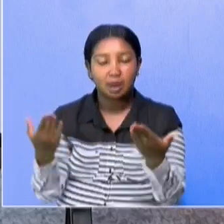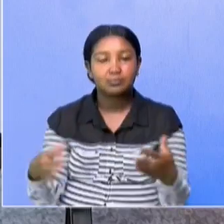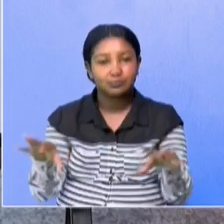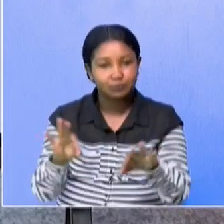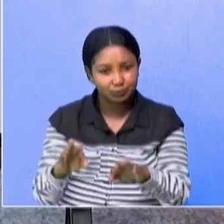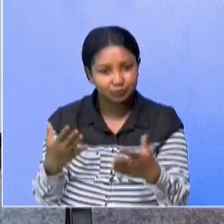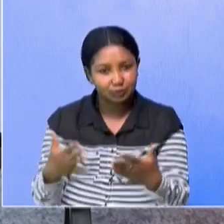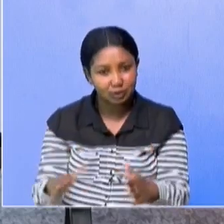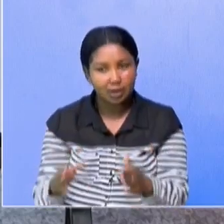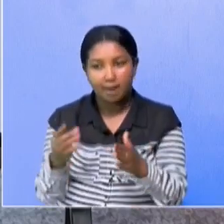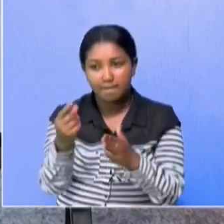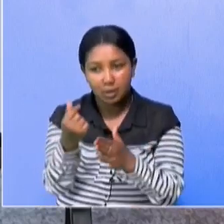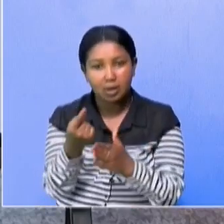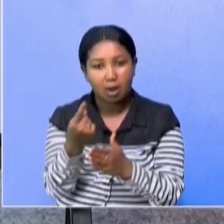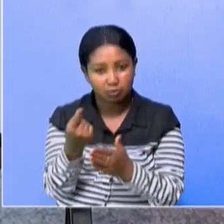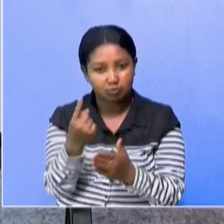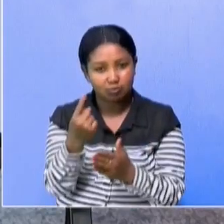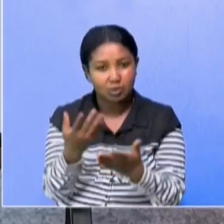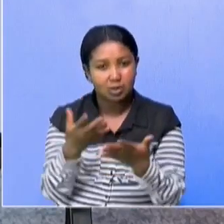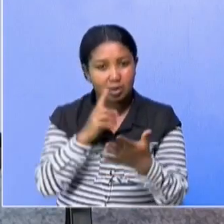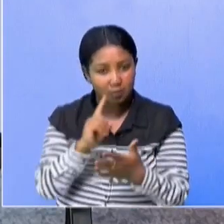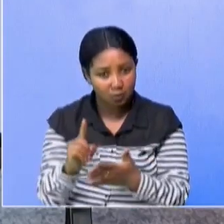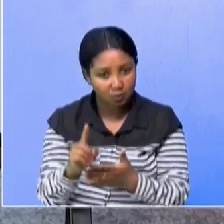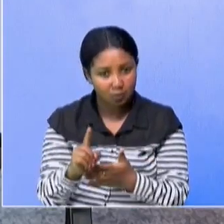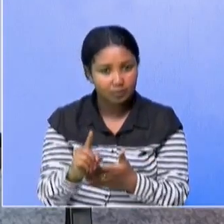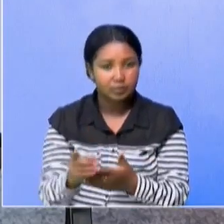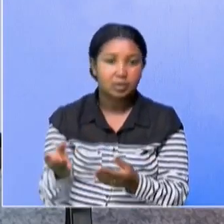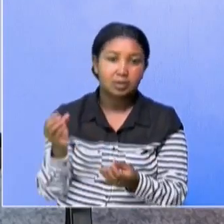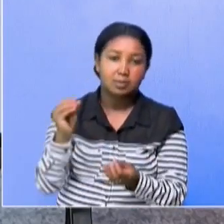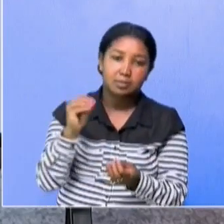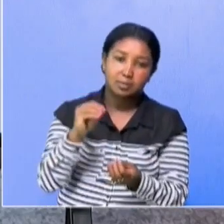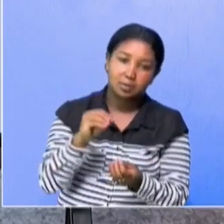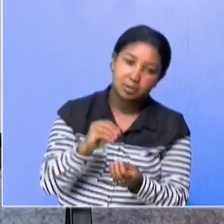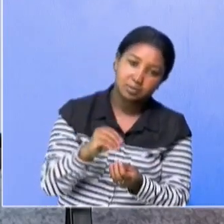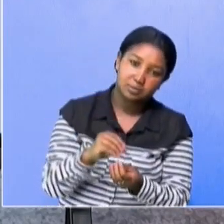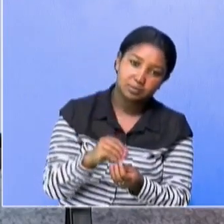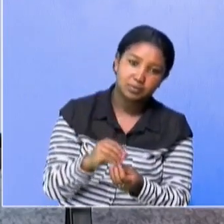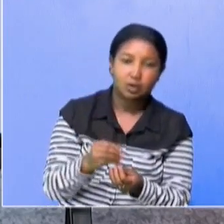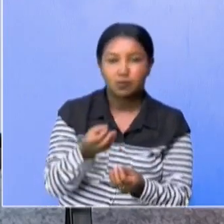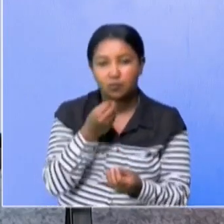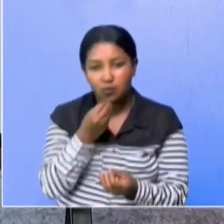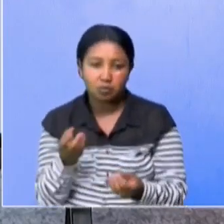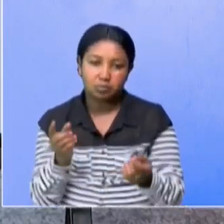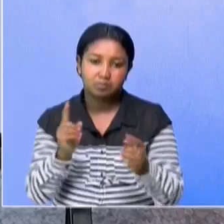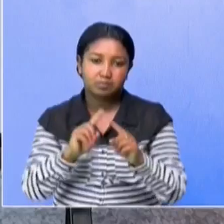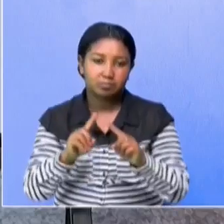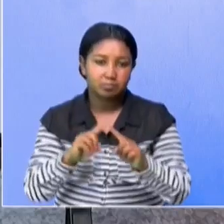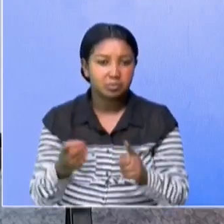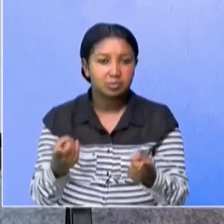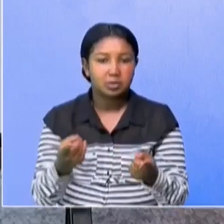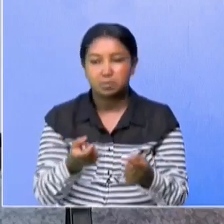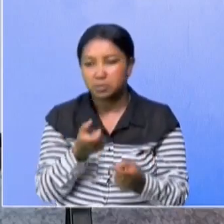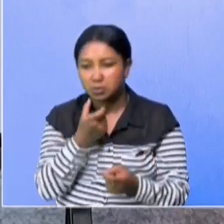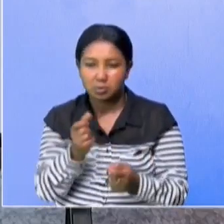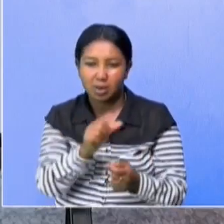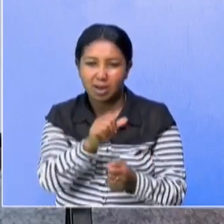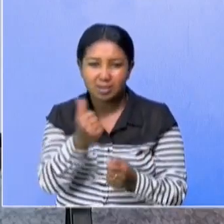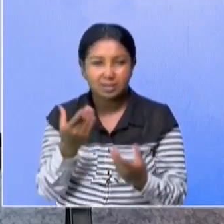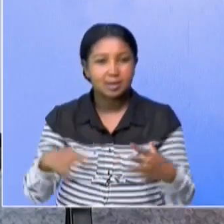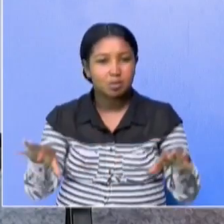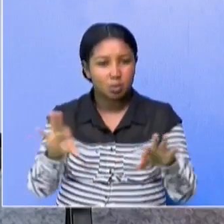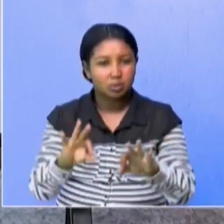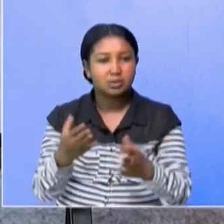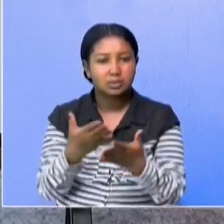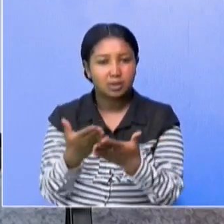is there. As many is one kind of material. Plastic bottles is necessary, that the food and basic goods and some other important